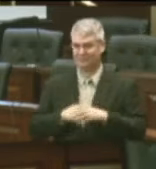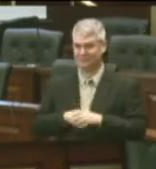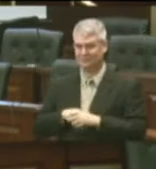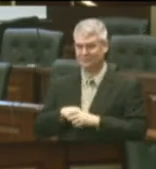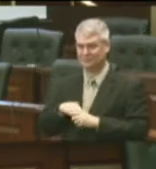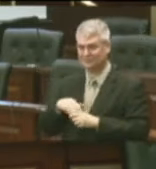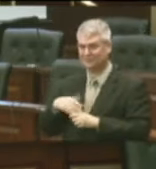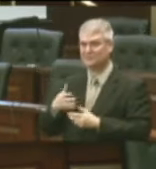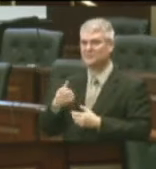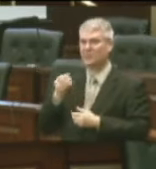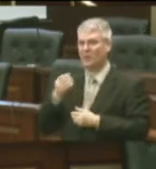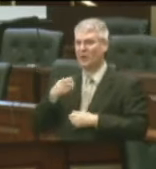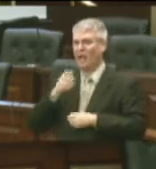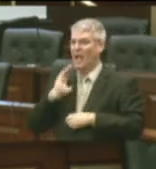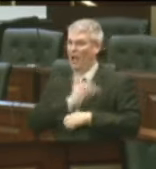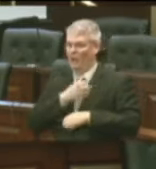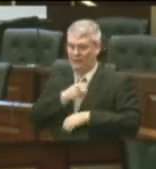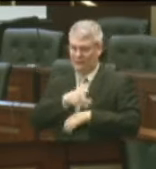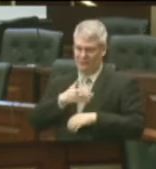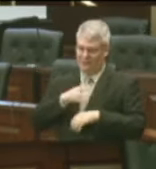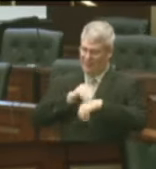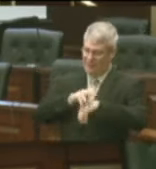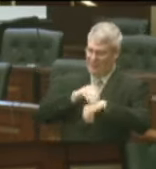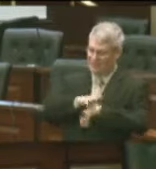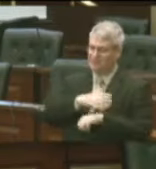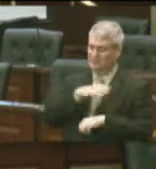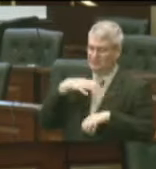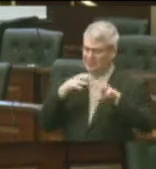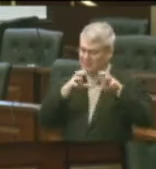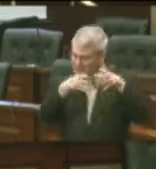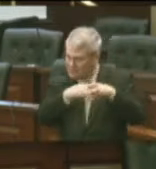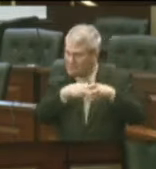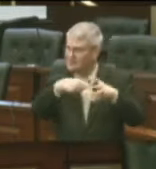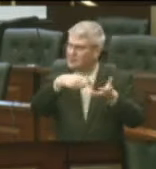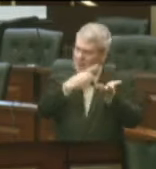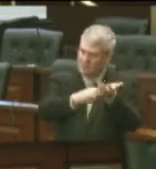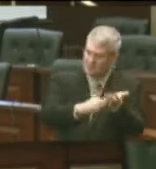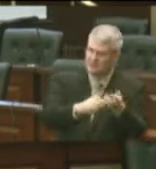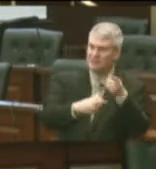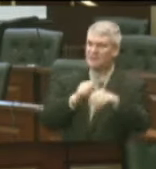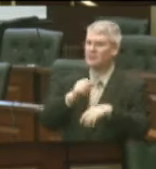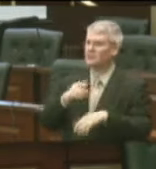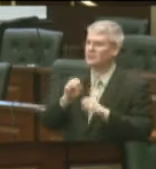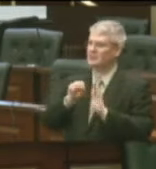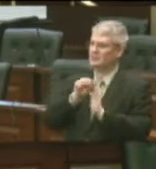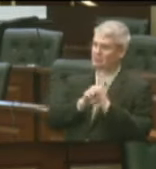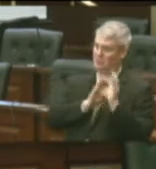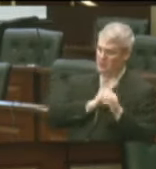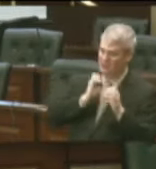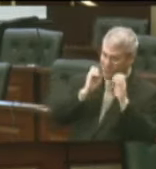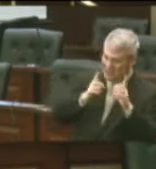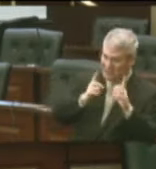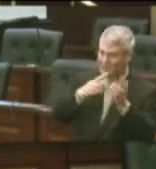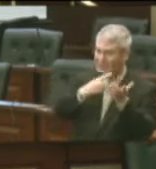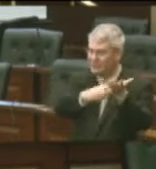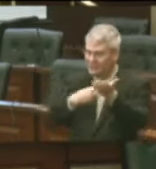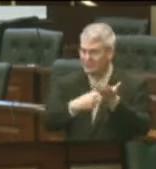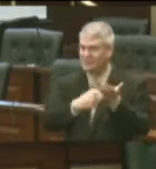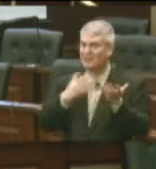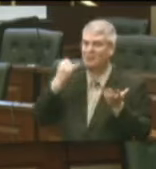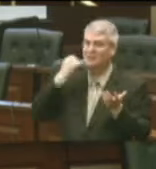it. Had Treasury given us guidance a month and a half ago, we'd have been able to do it earlier. But as we've seen